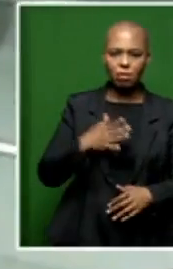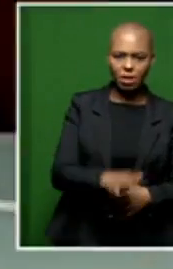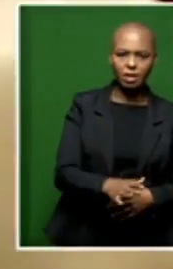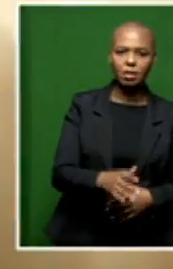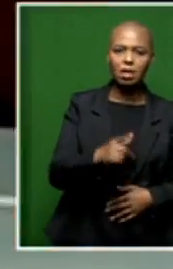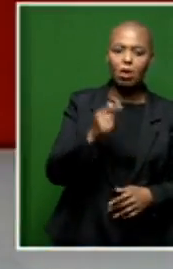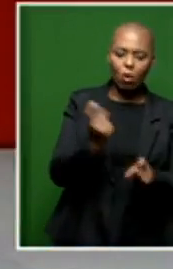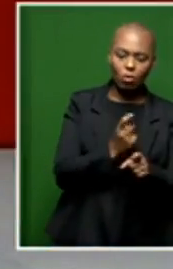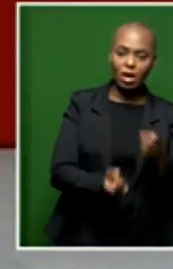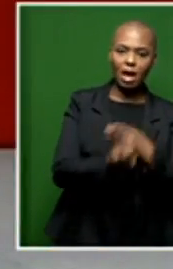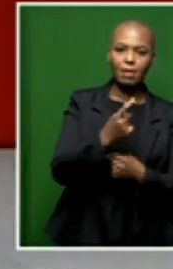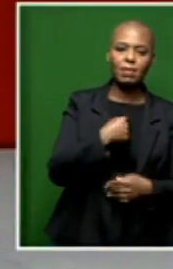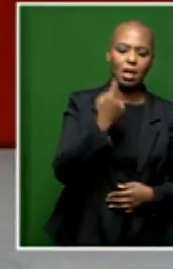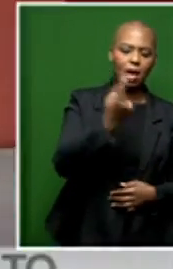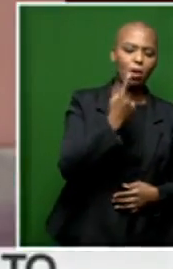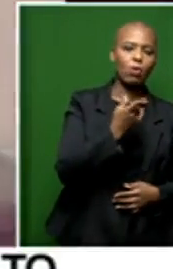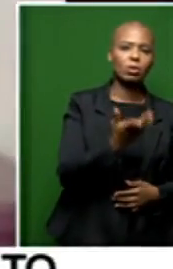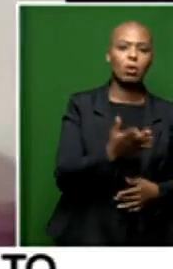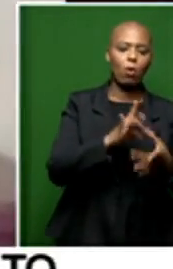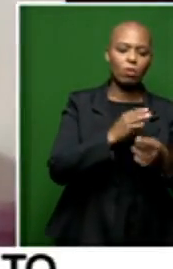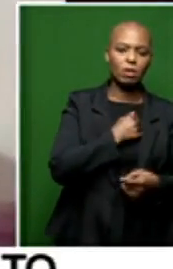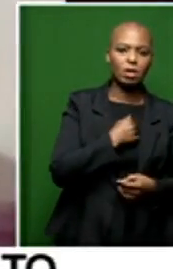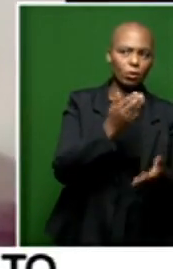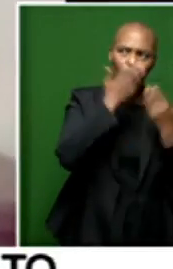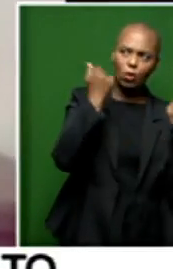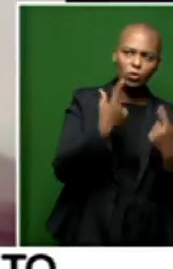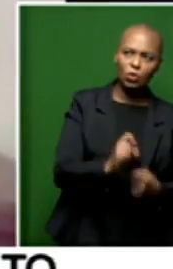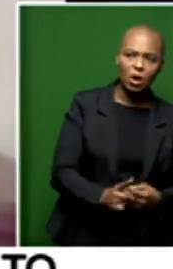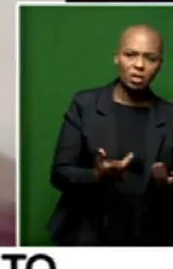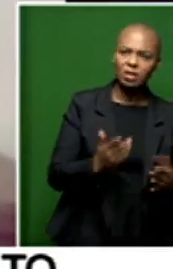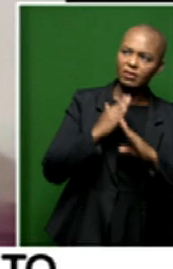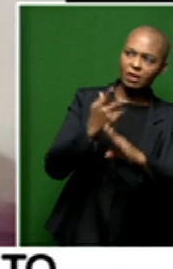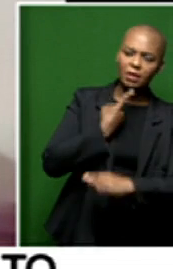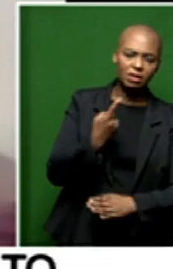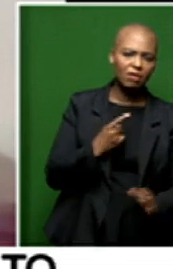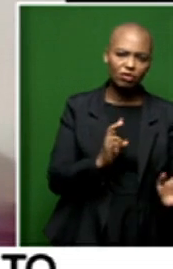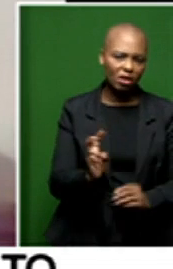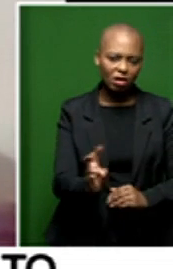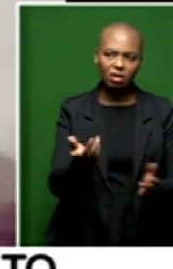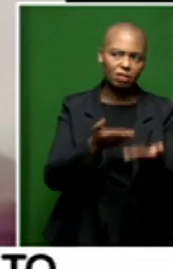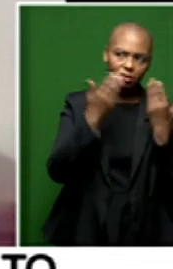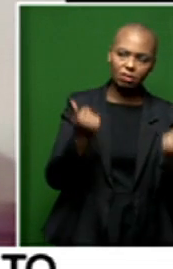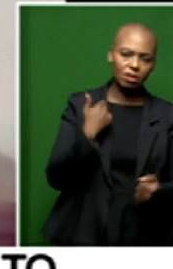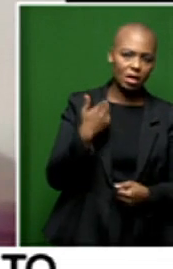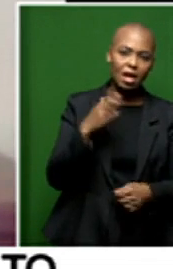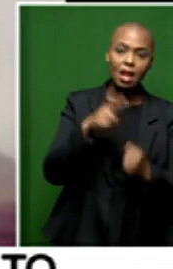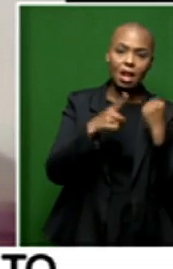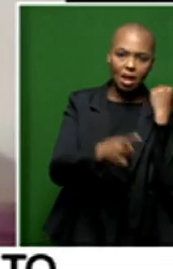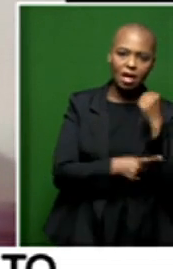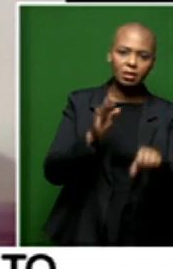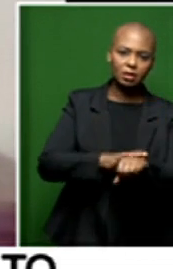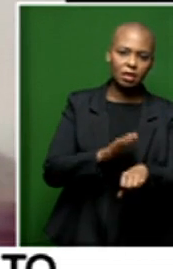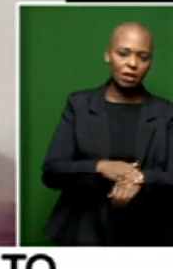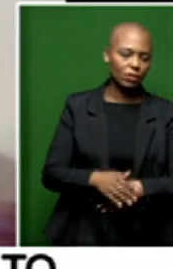was alone at home and not knowing what to do, not able to defend myself. The last time came very close